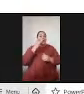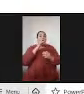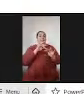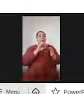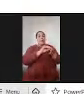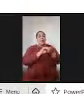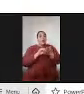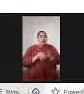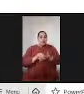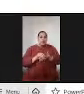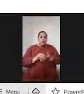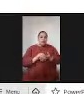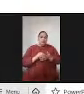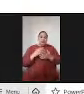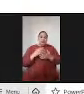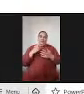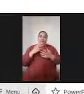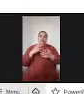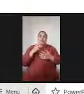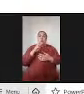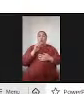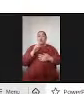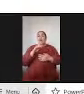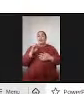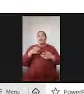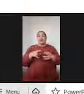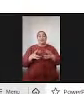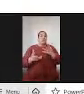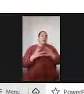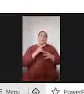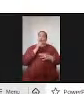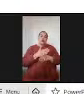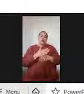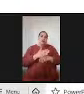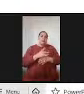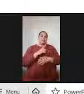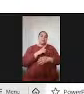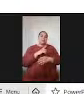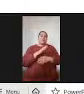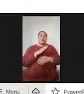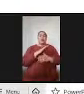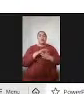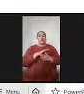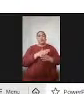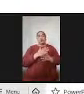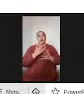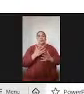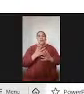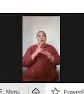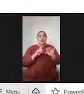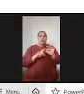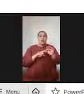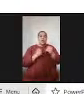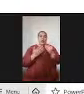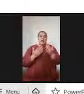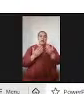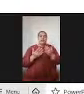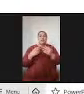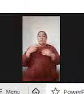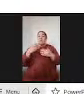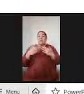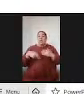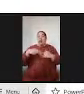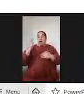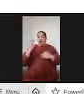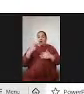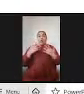to Whale Street may not work because of quotations that may come high, or